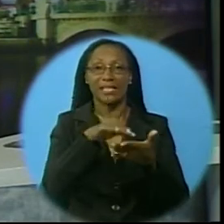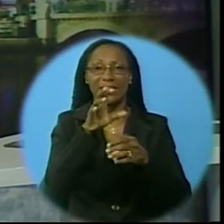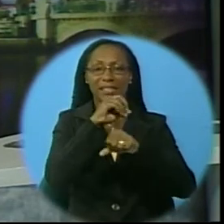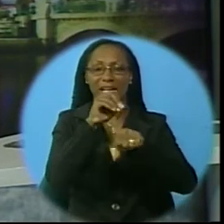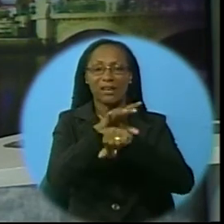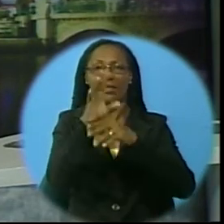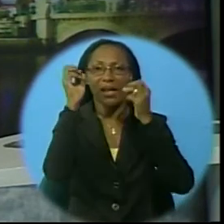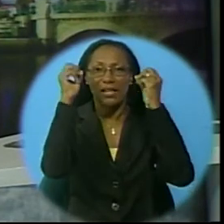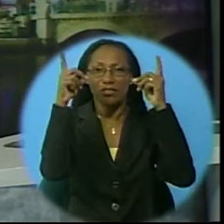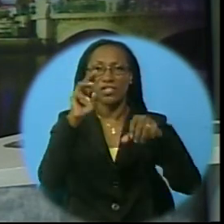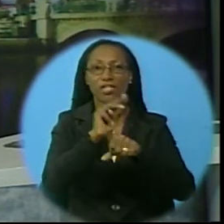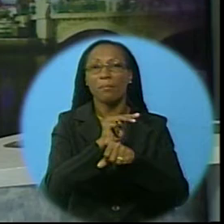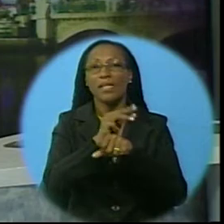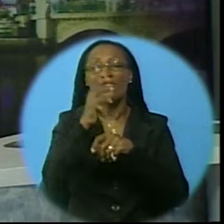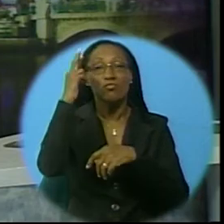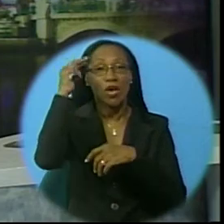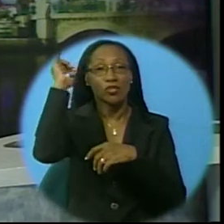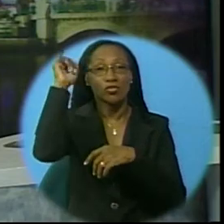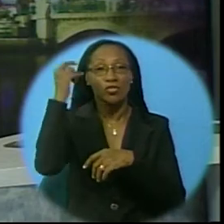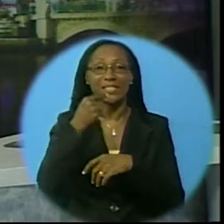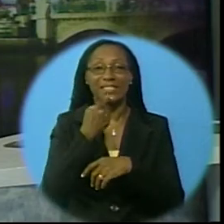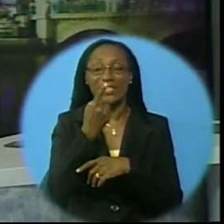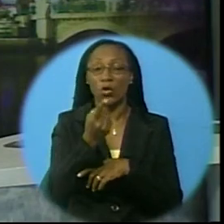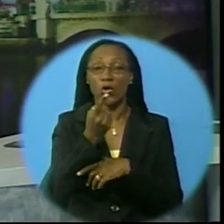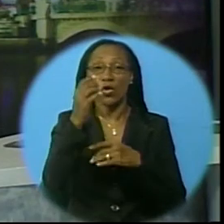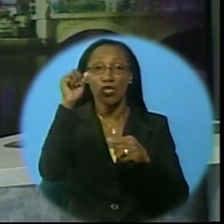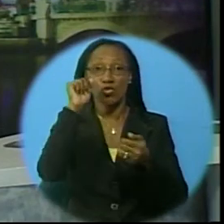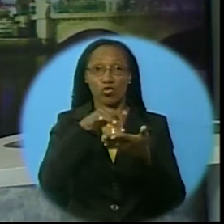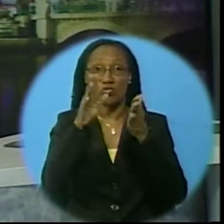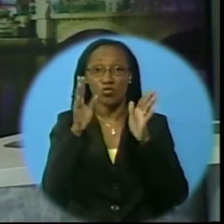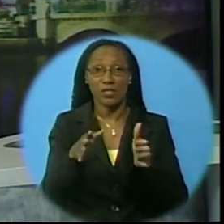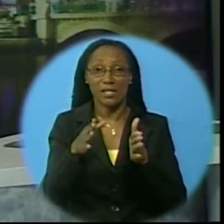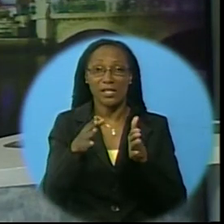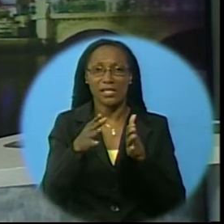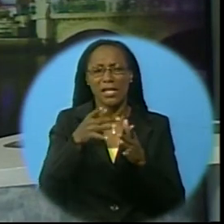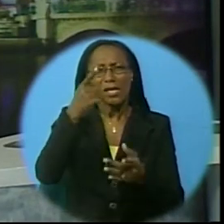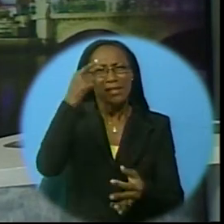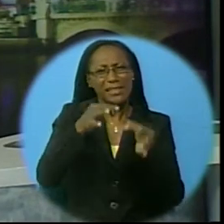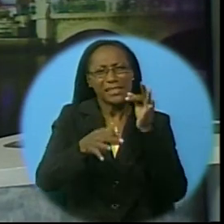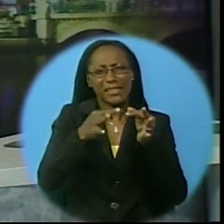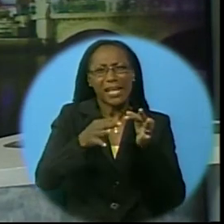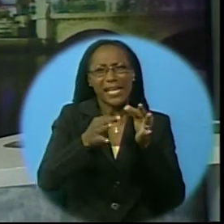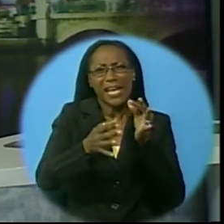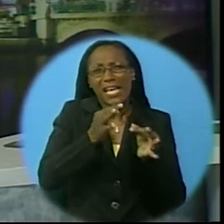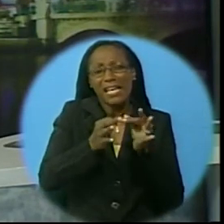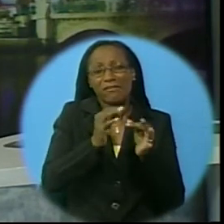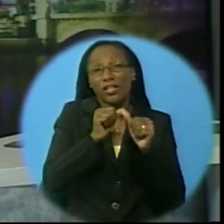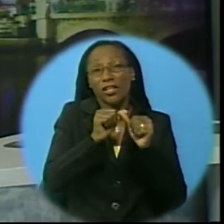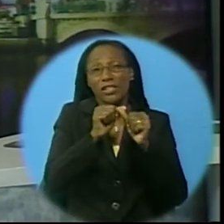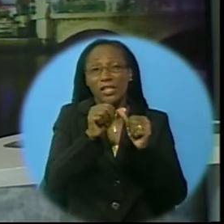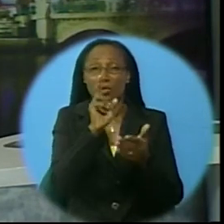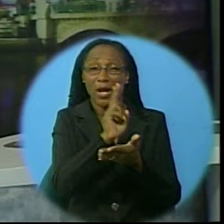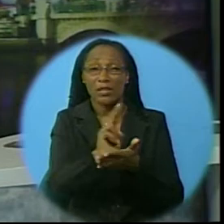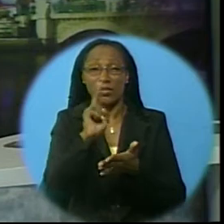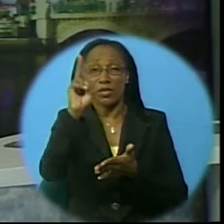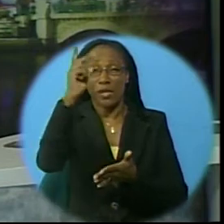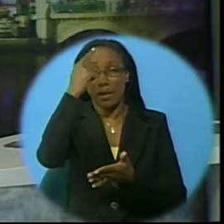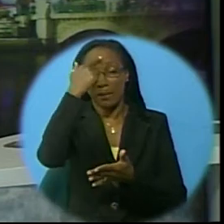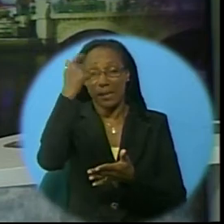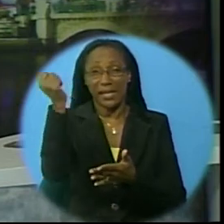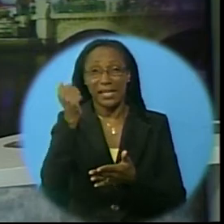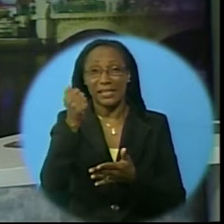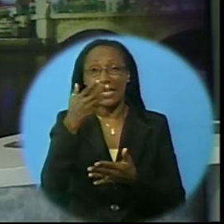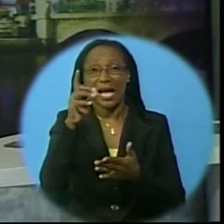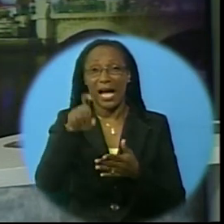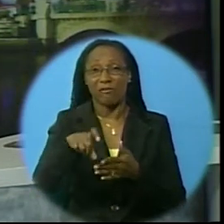Ronald Jones has given to students contemplating whether to continue at the University of the West Indies, KPhil, in light of fees recently